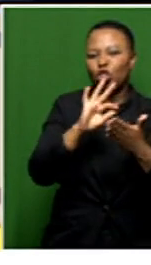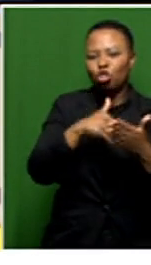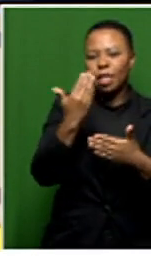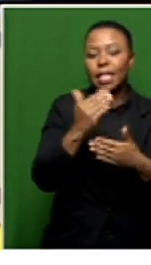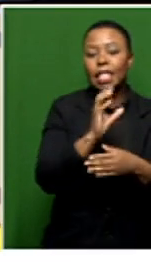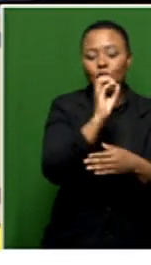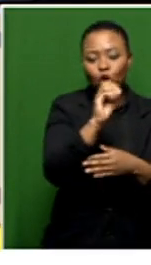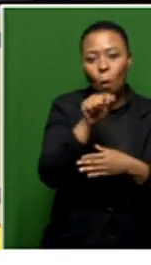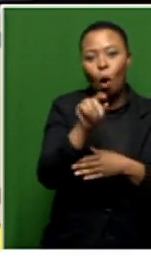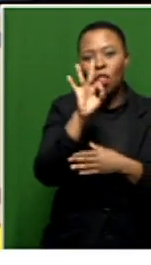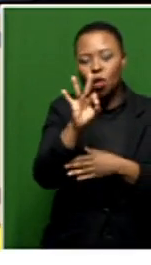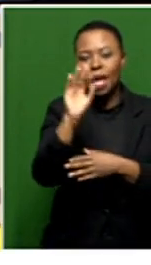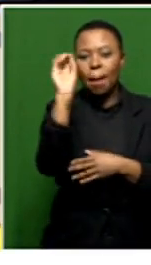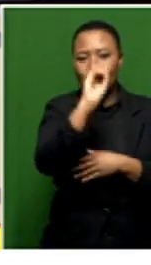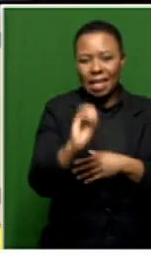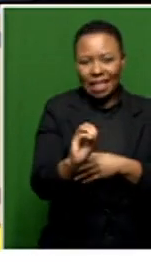0.3% off of the